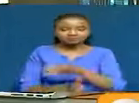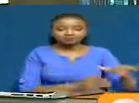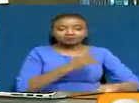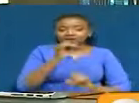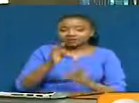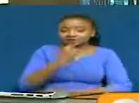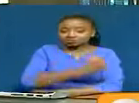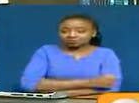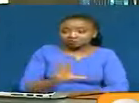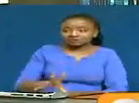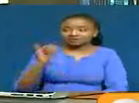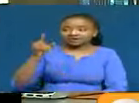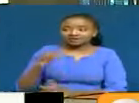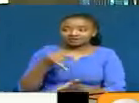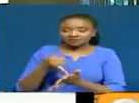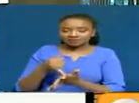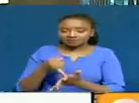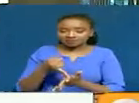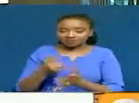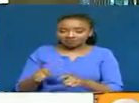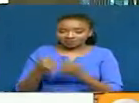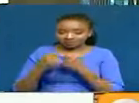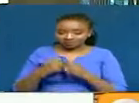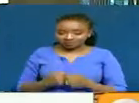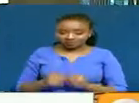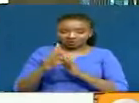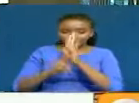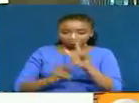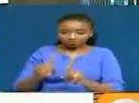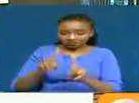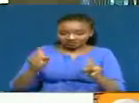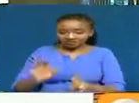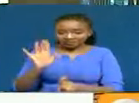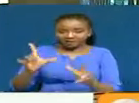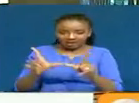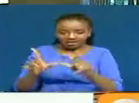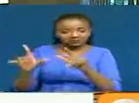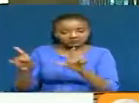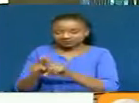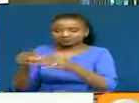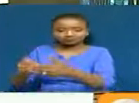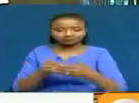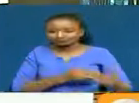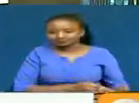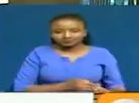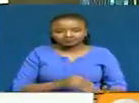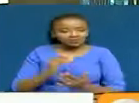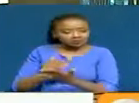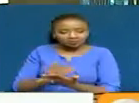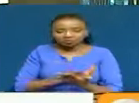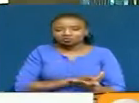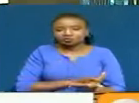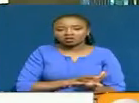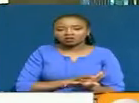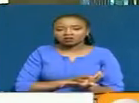schools found to have been involved in examination irregularities will have their licenses revoked. A new registration guideline for basic